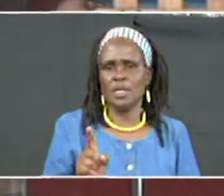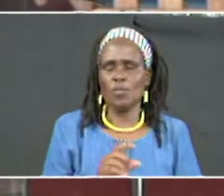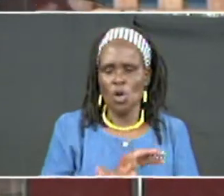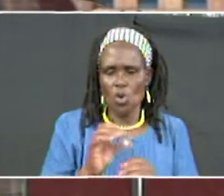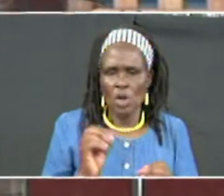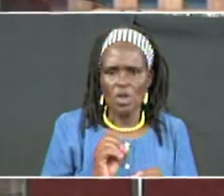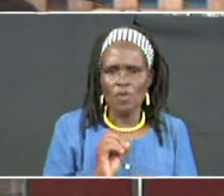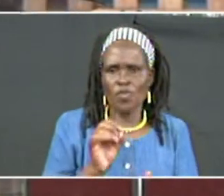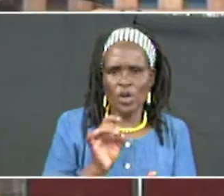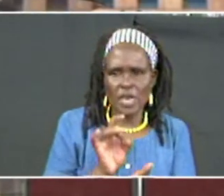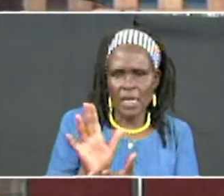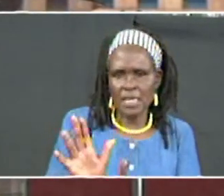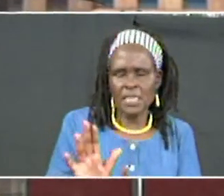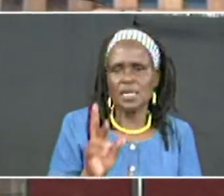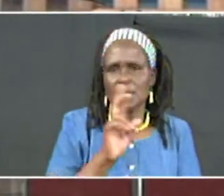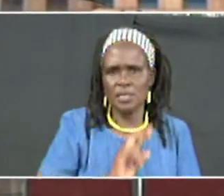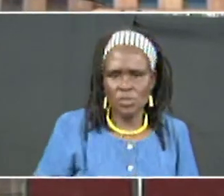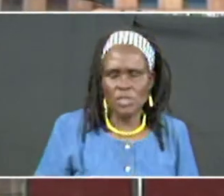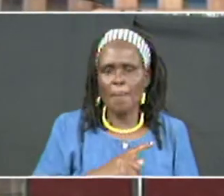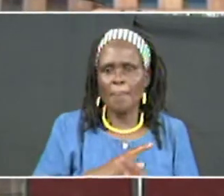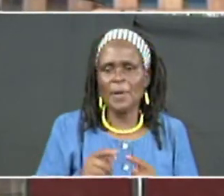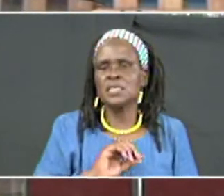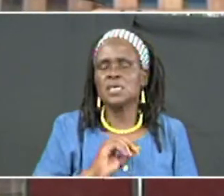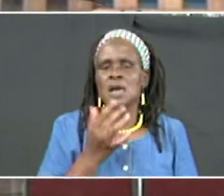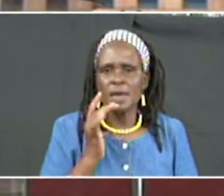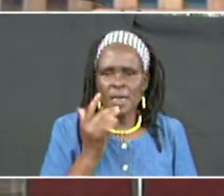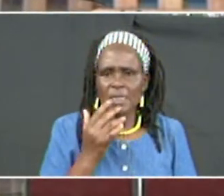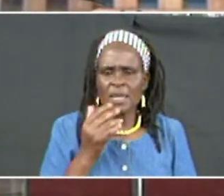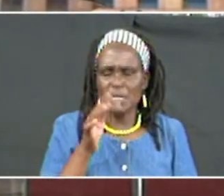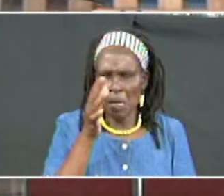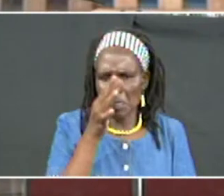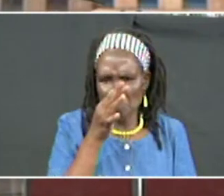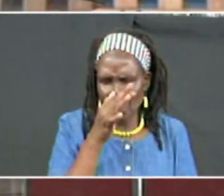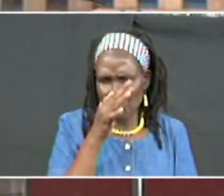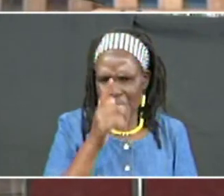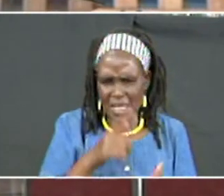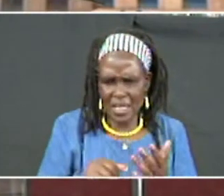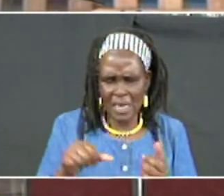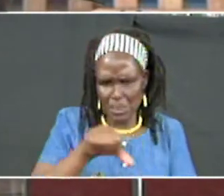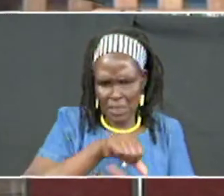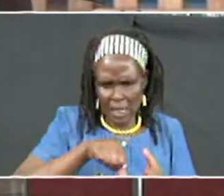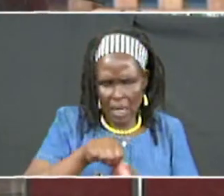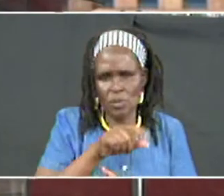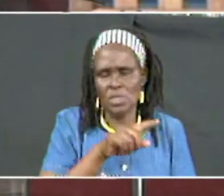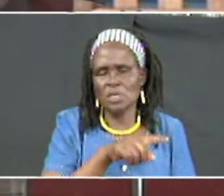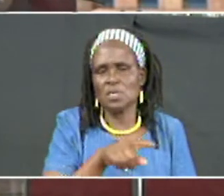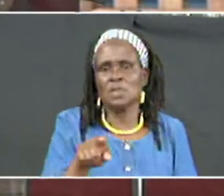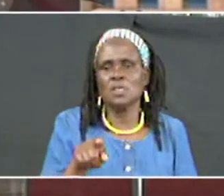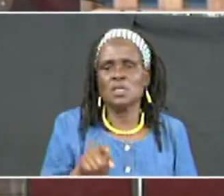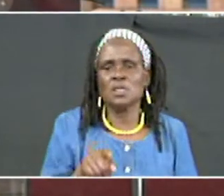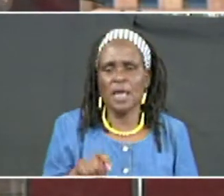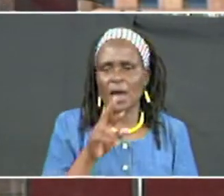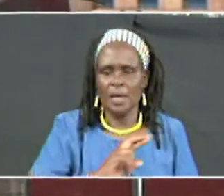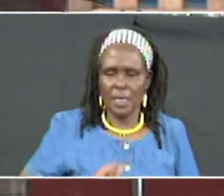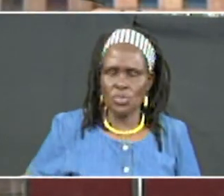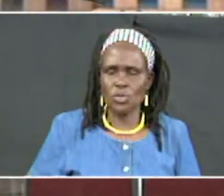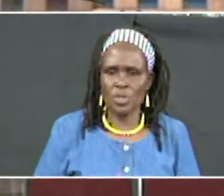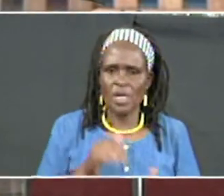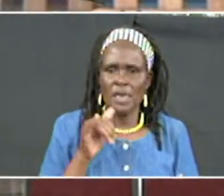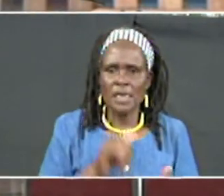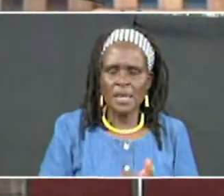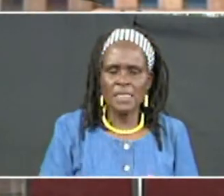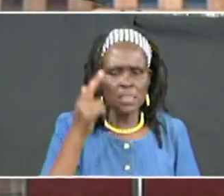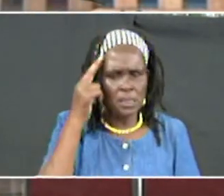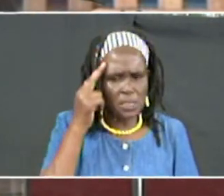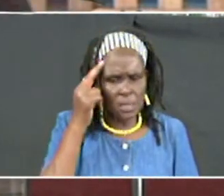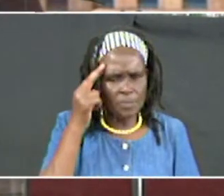religious duties, but rather the hypocrisy that surrounded their religion. It seemed that